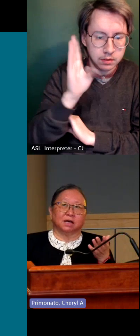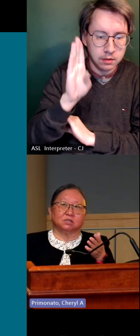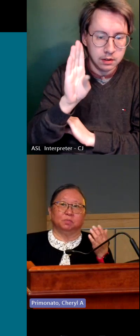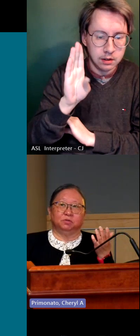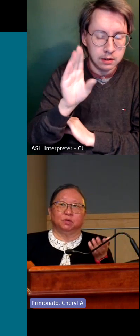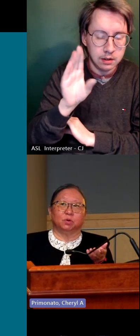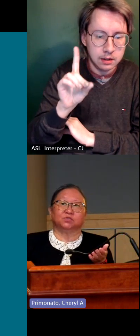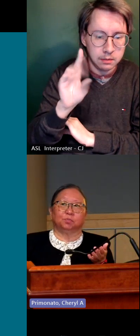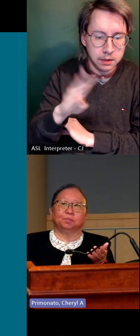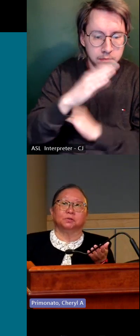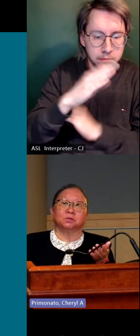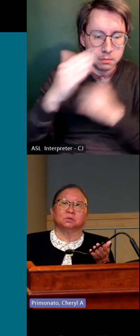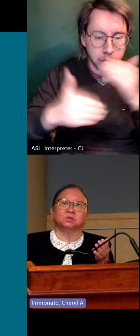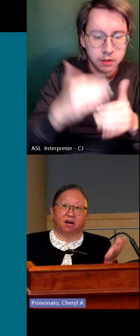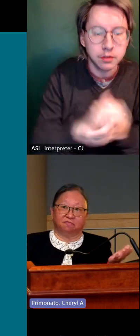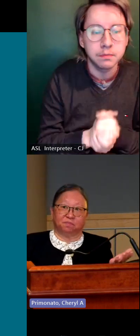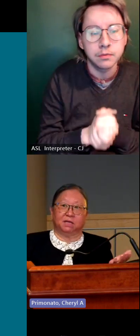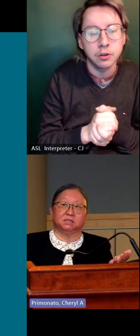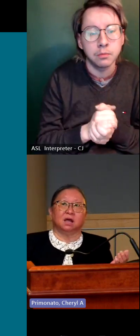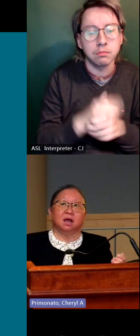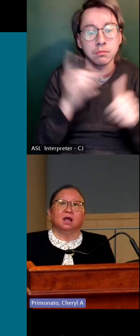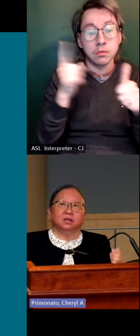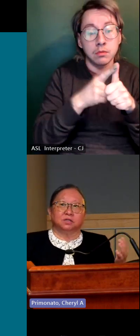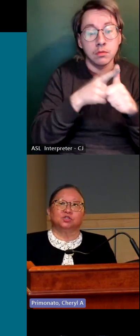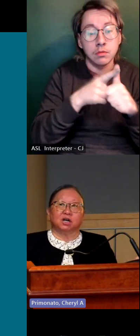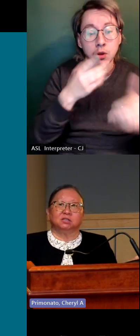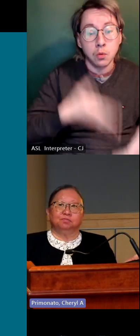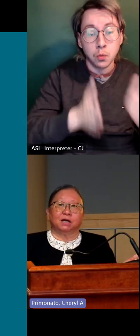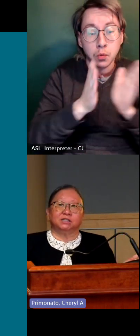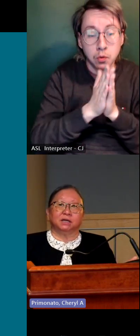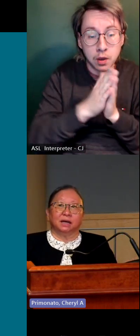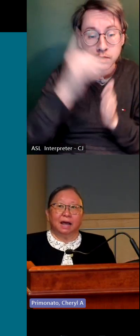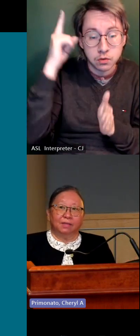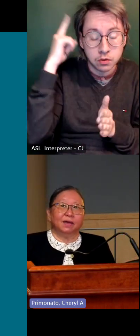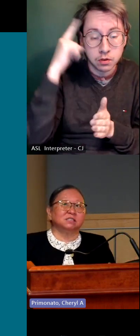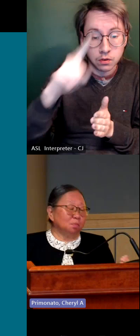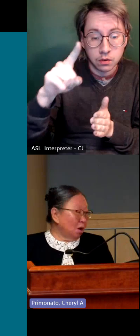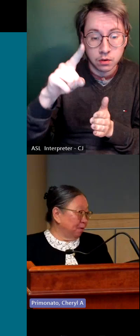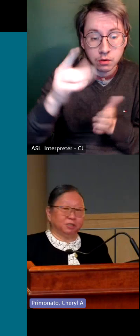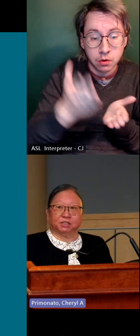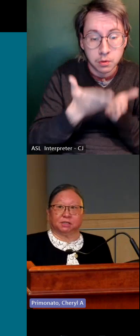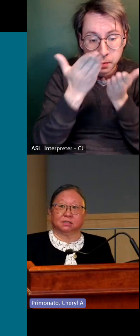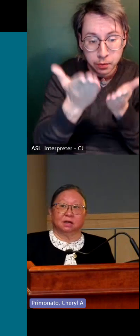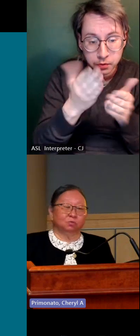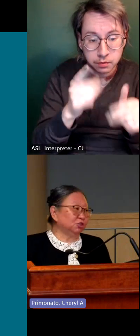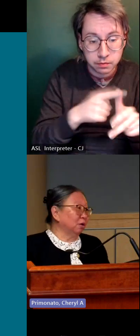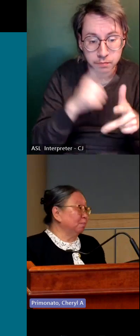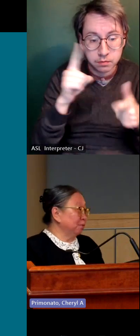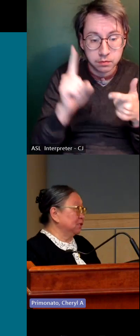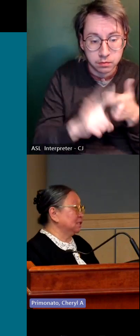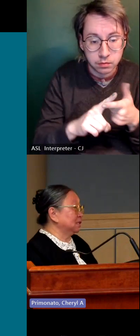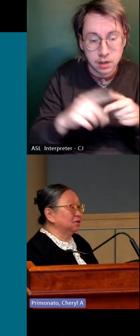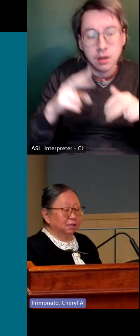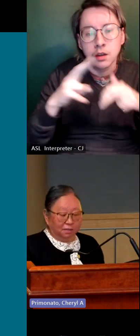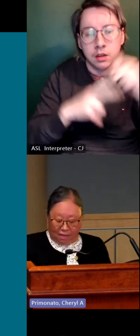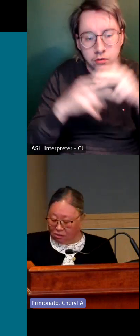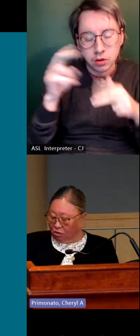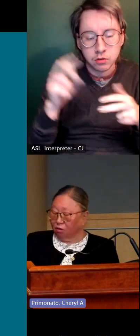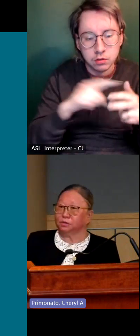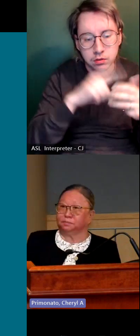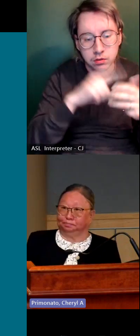we will discuss will be requests for proposals, RFPs, the construction project, and then small purchases, which are purchases